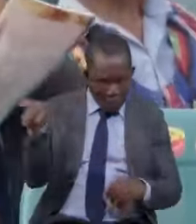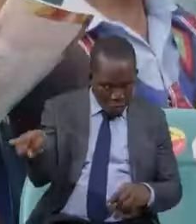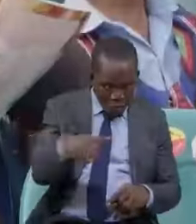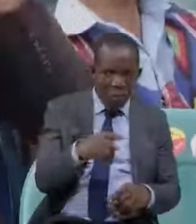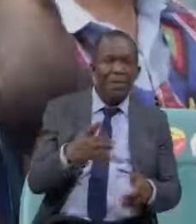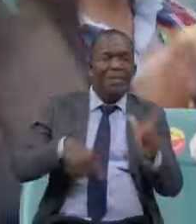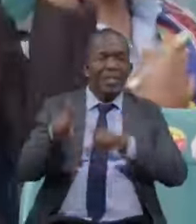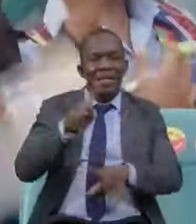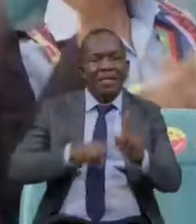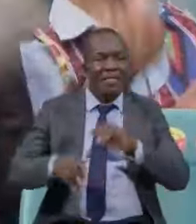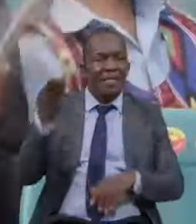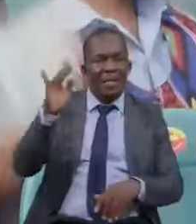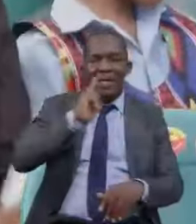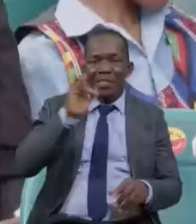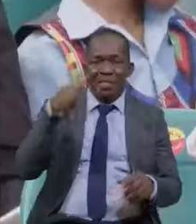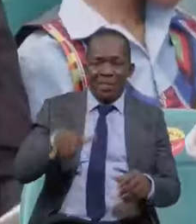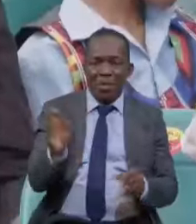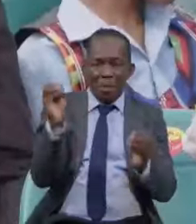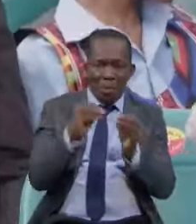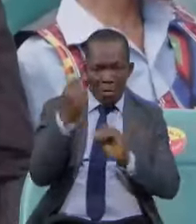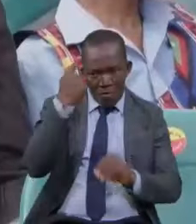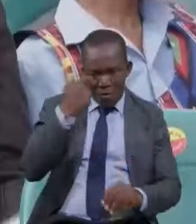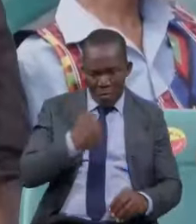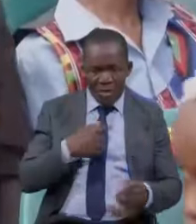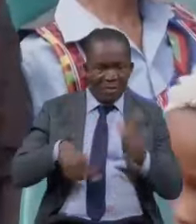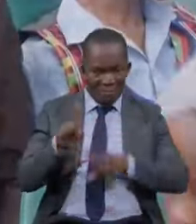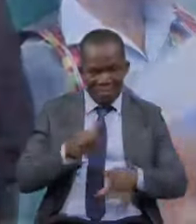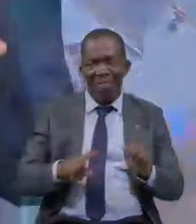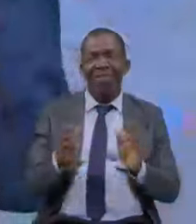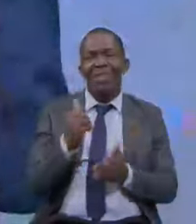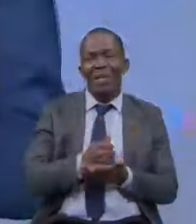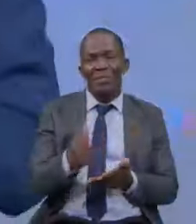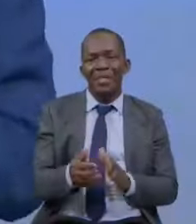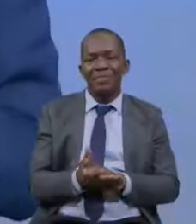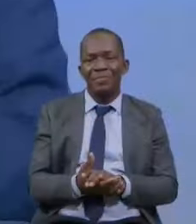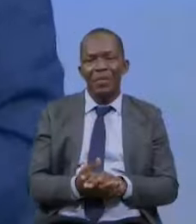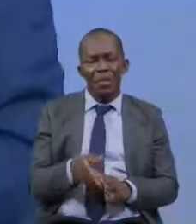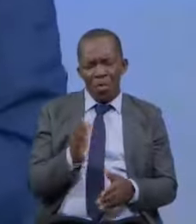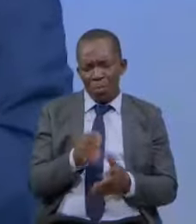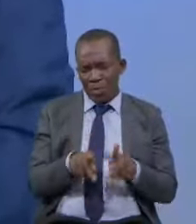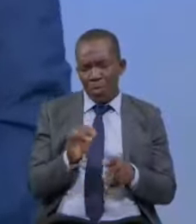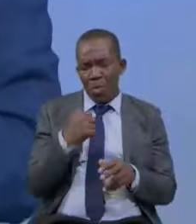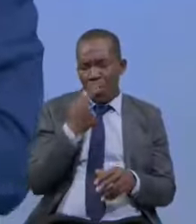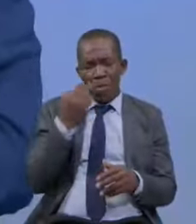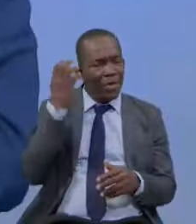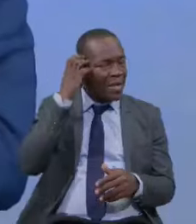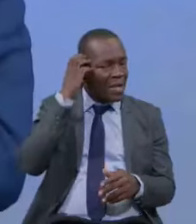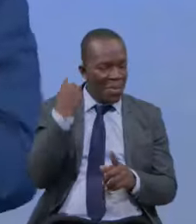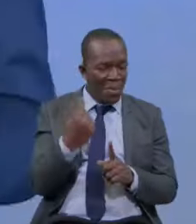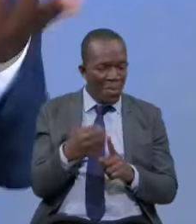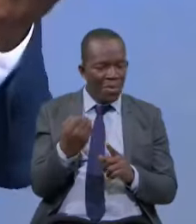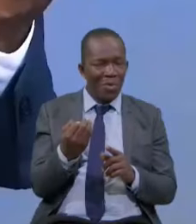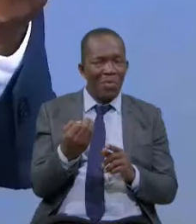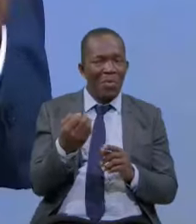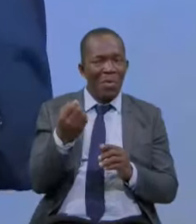You know, those people that, you know, they hear the word of God and after we say, rise up and let us pray, they run back home. They don't think